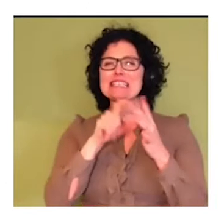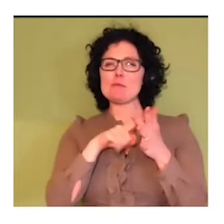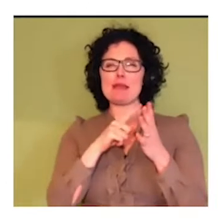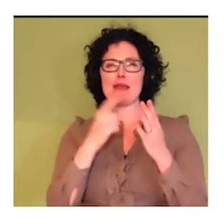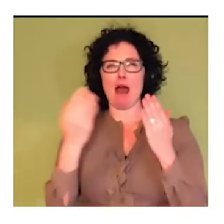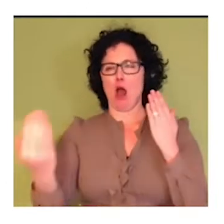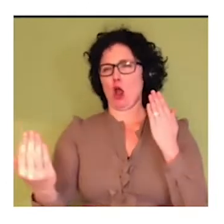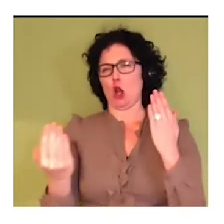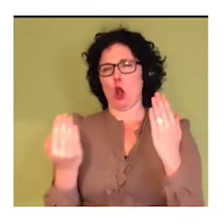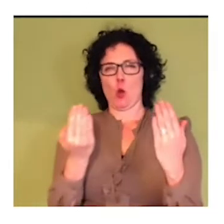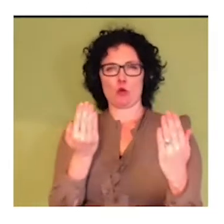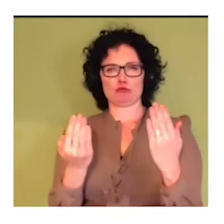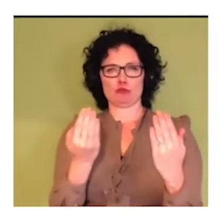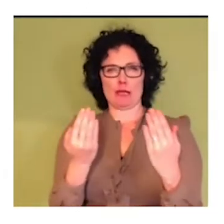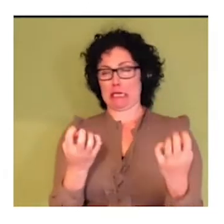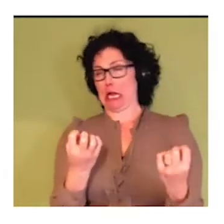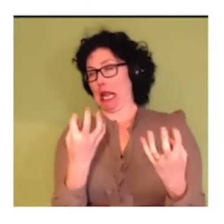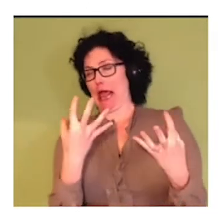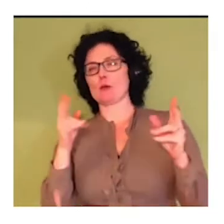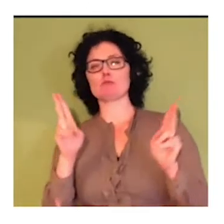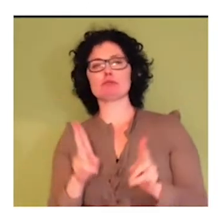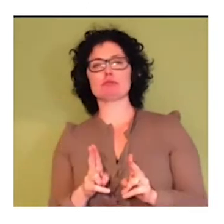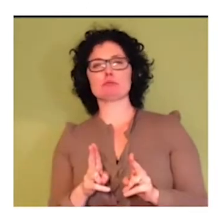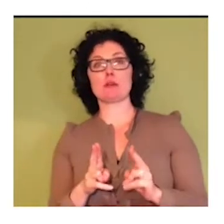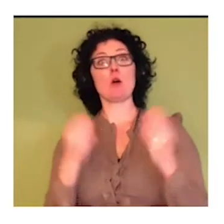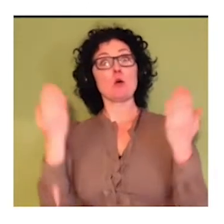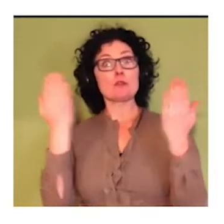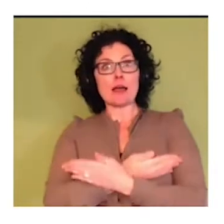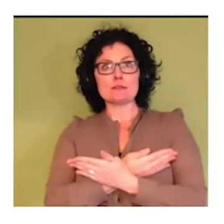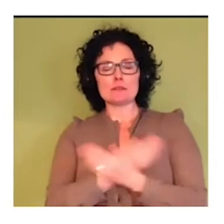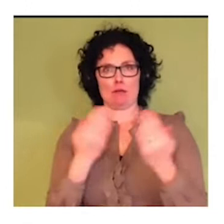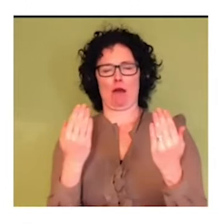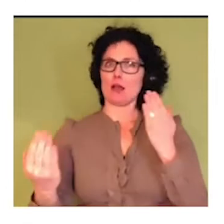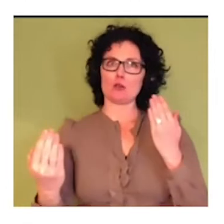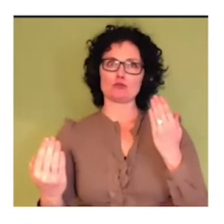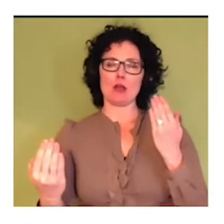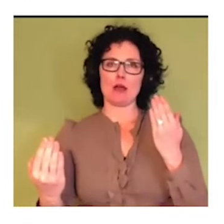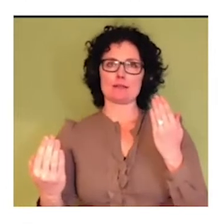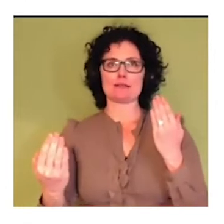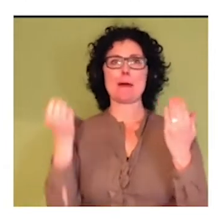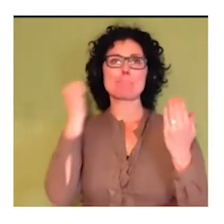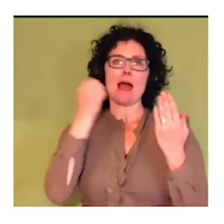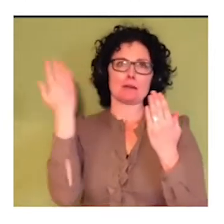low glare option, and night, high contrast with white text on a black background.